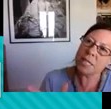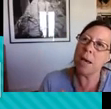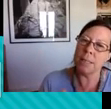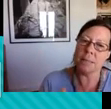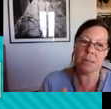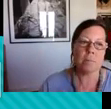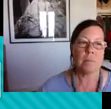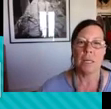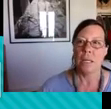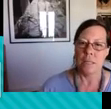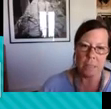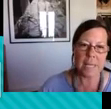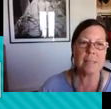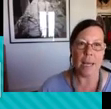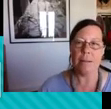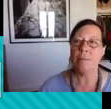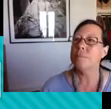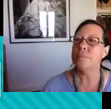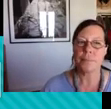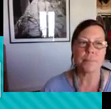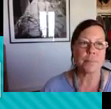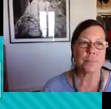it's balanced. Next slide.